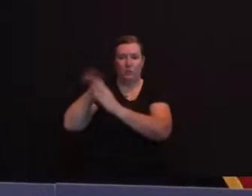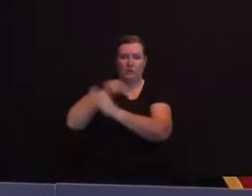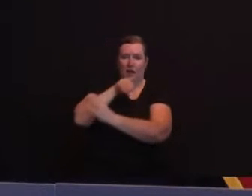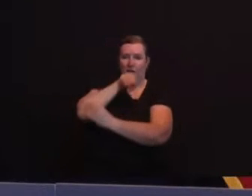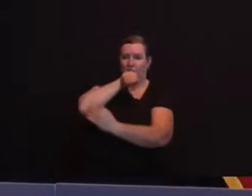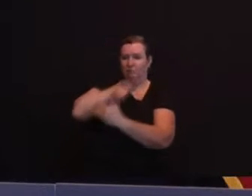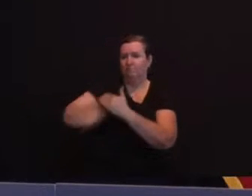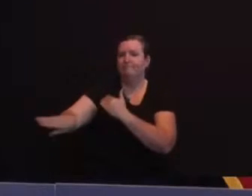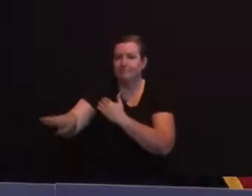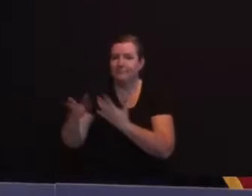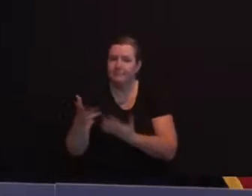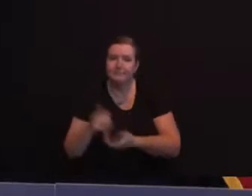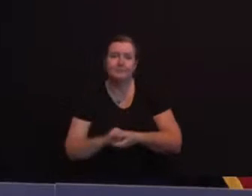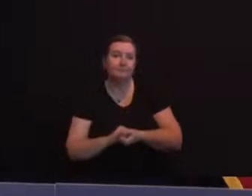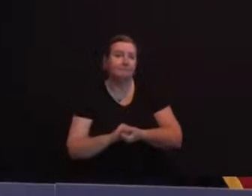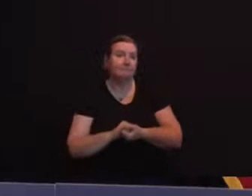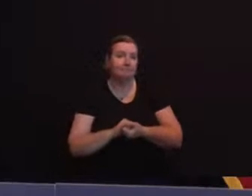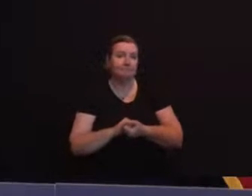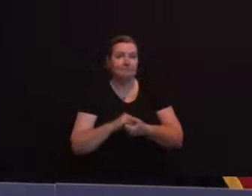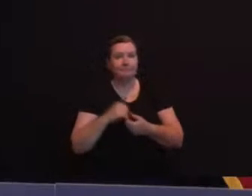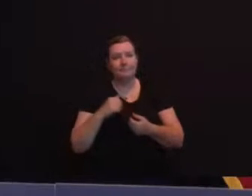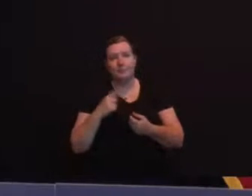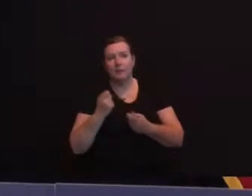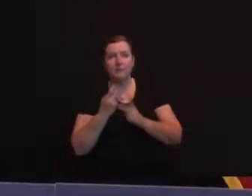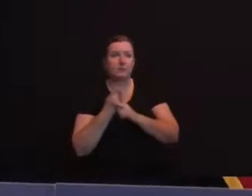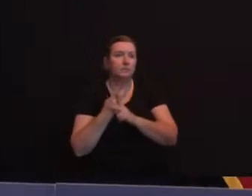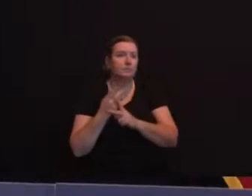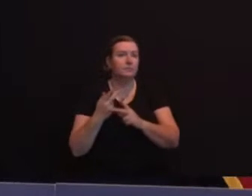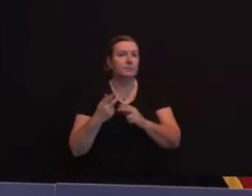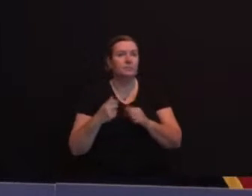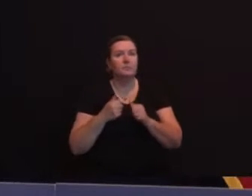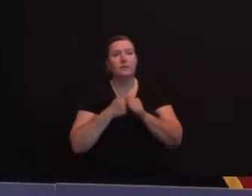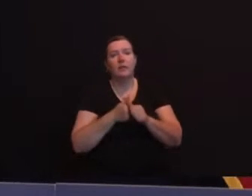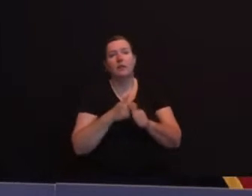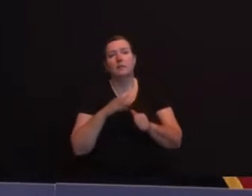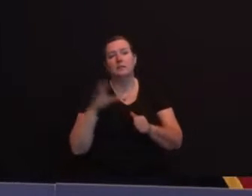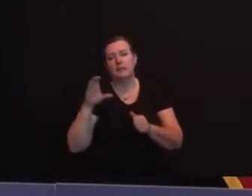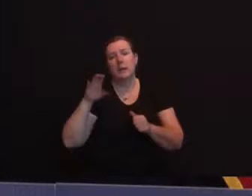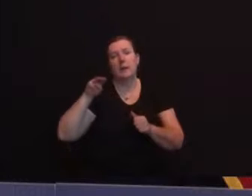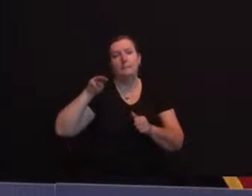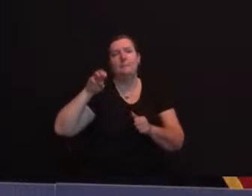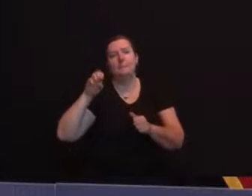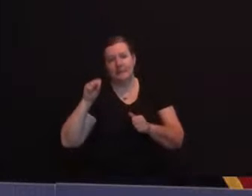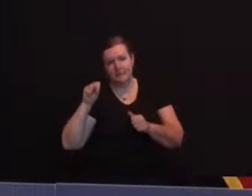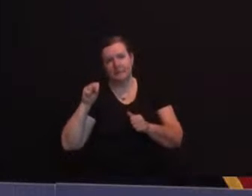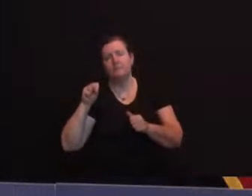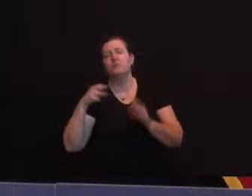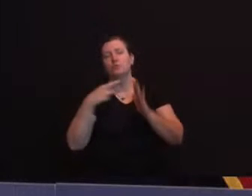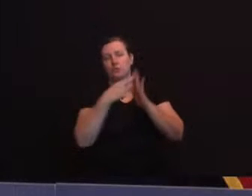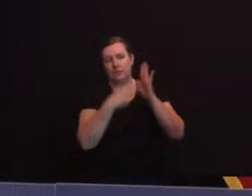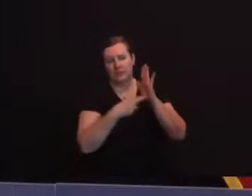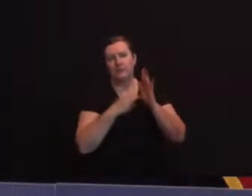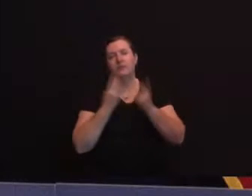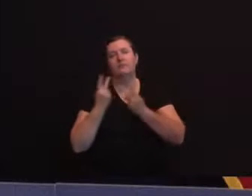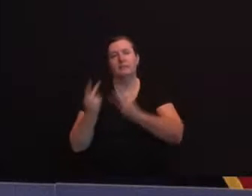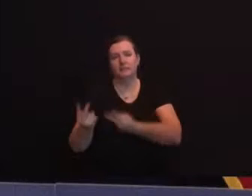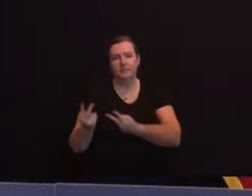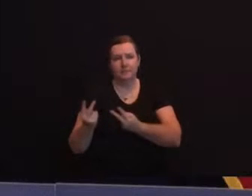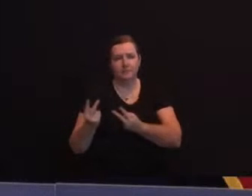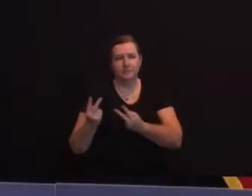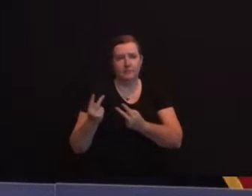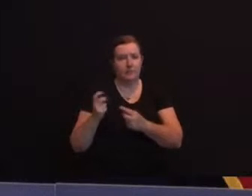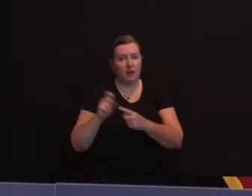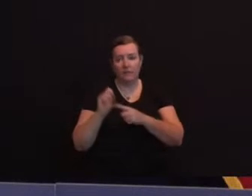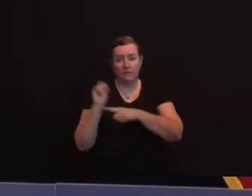that regard, but we have to be in compliance with CMS regulations on visitations. We cannot supersede that and